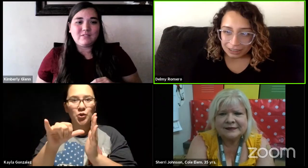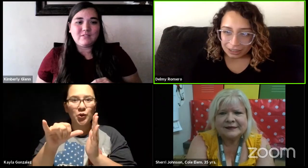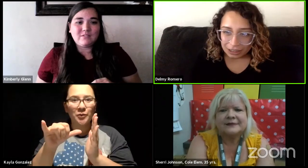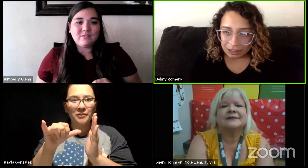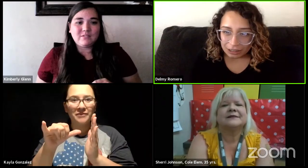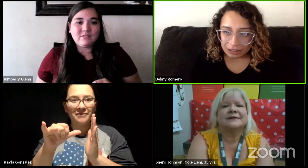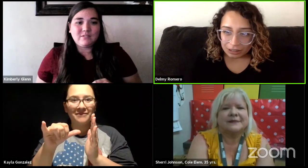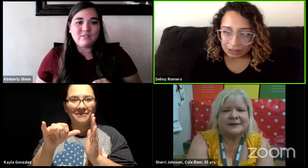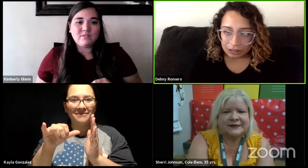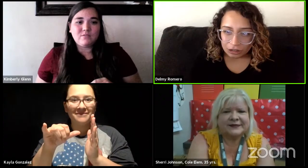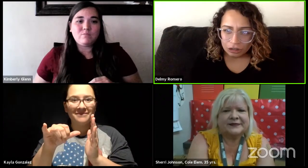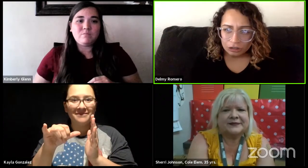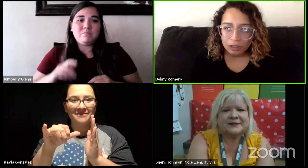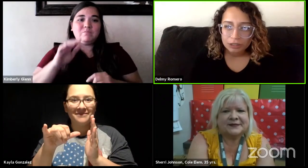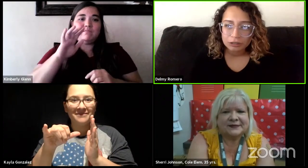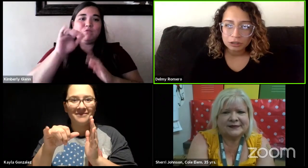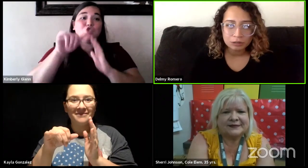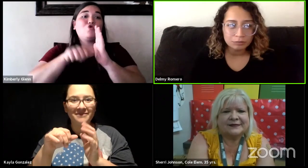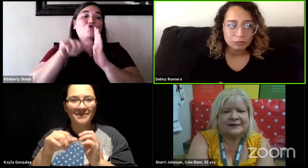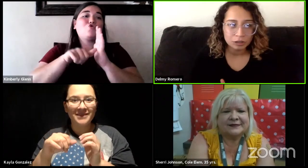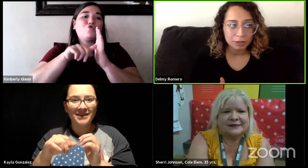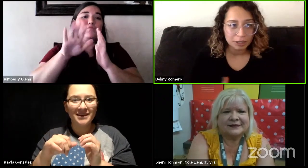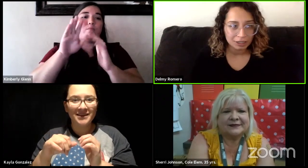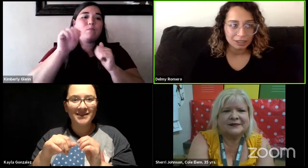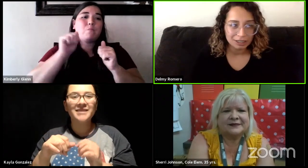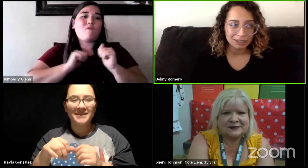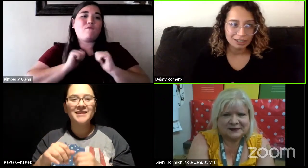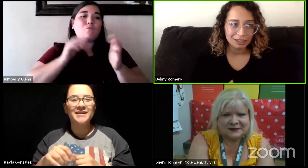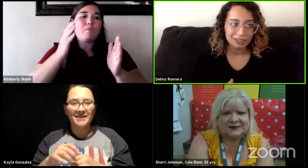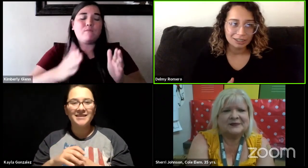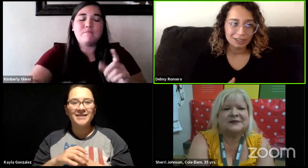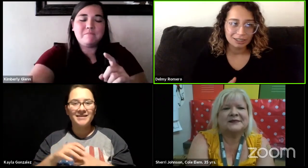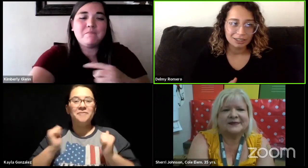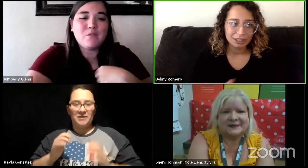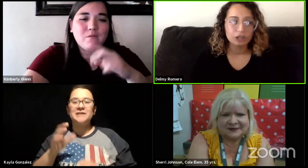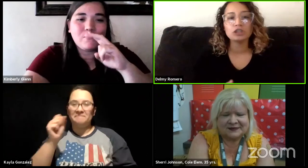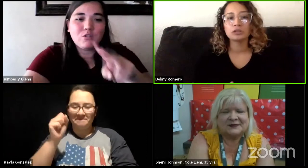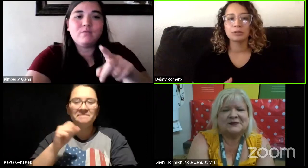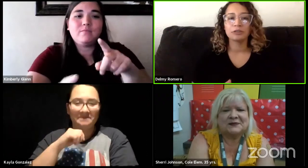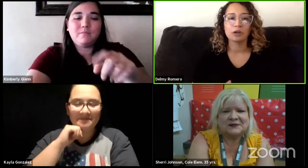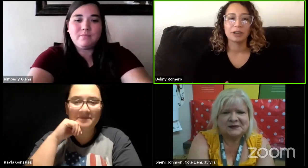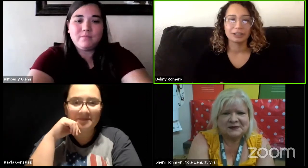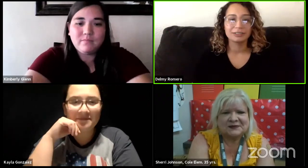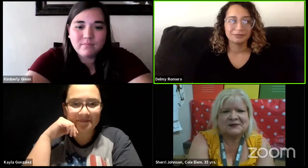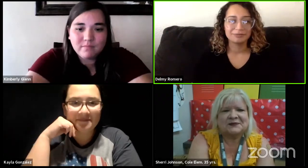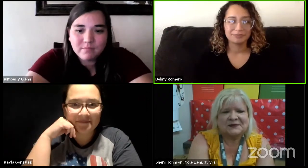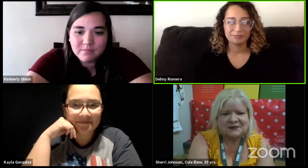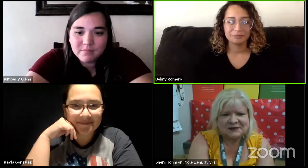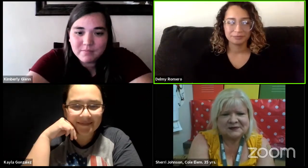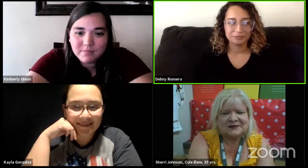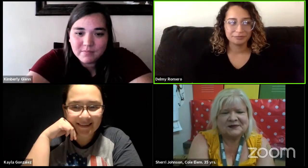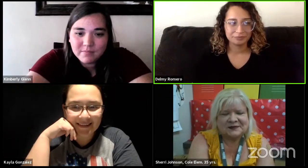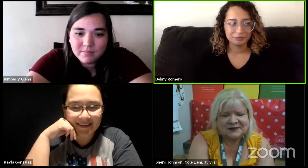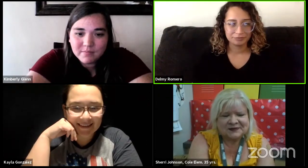is you a YouTuber? A YouTube performer?